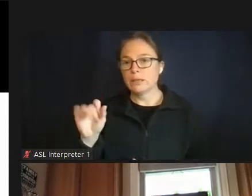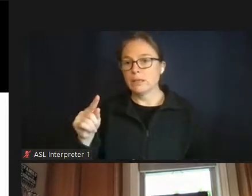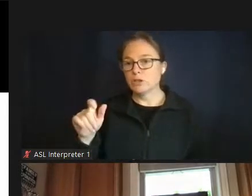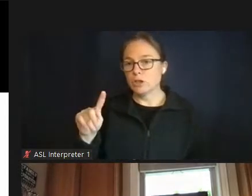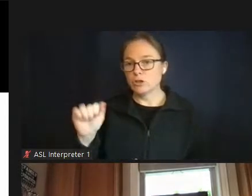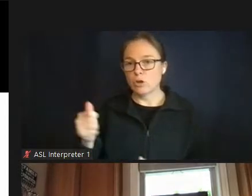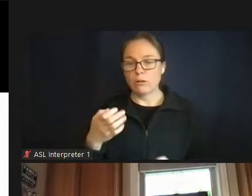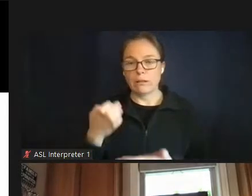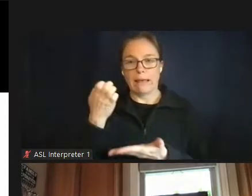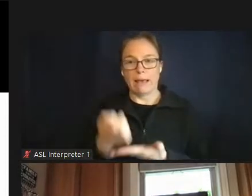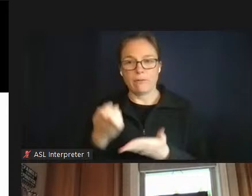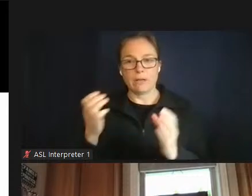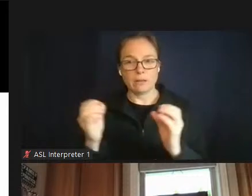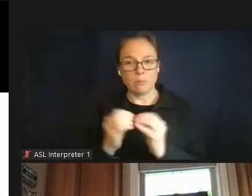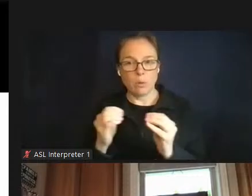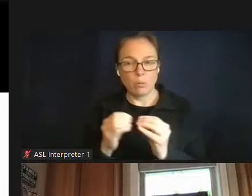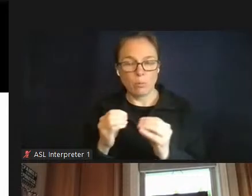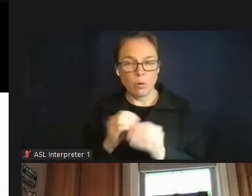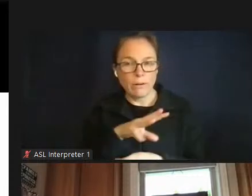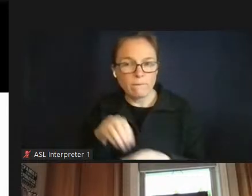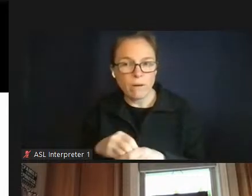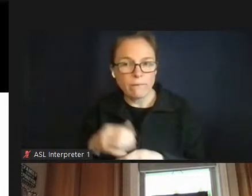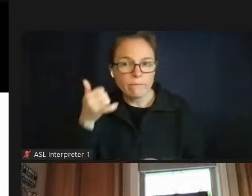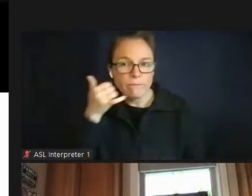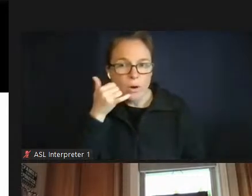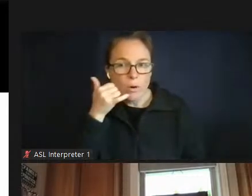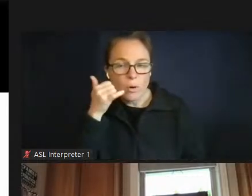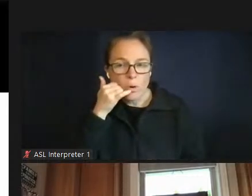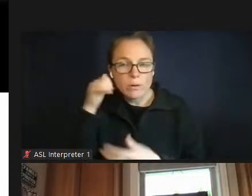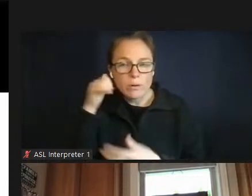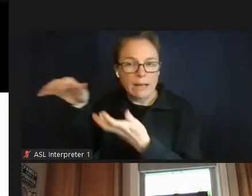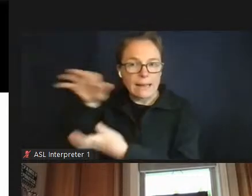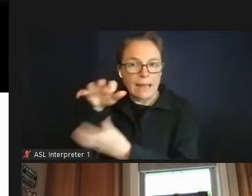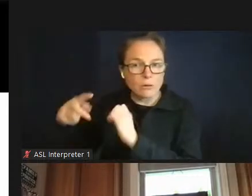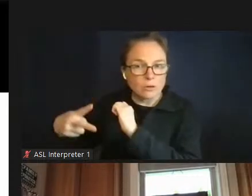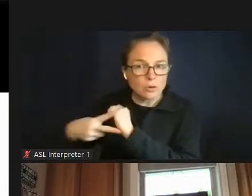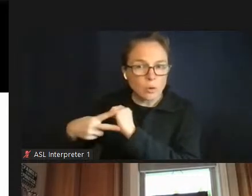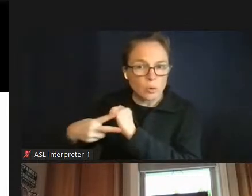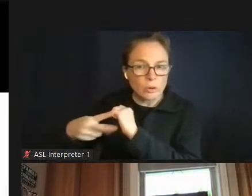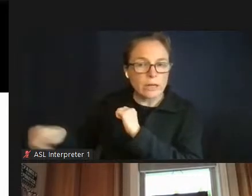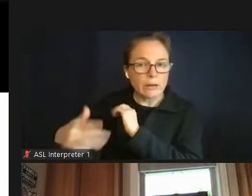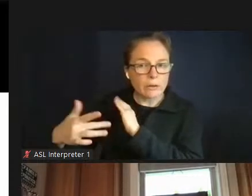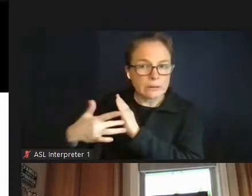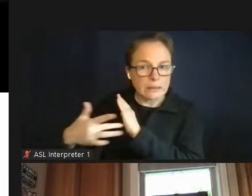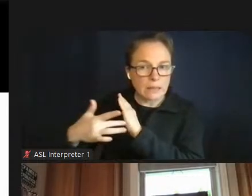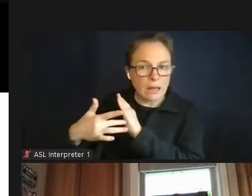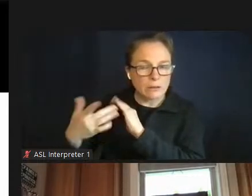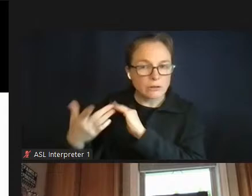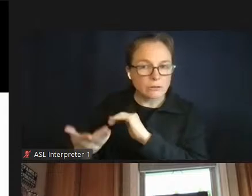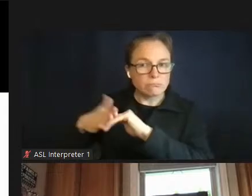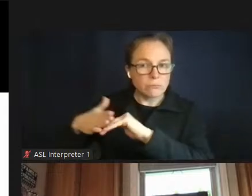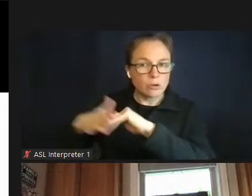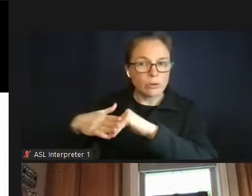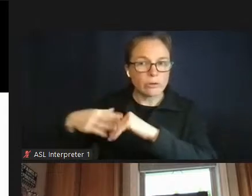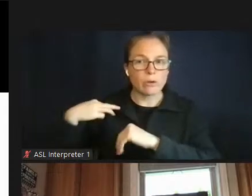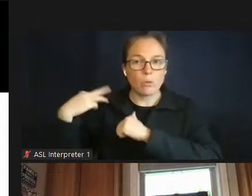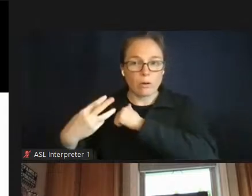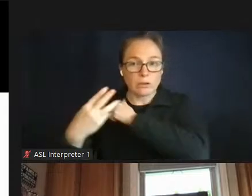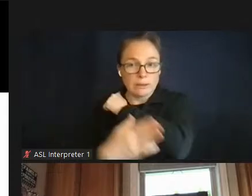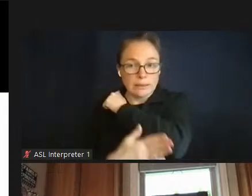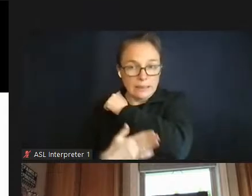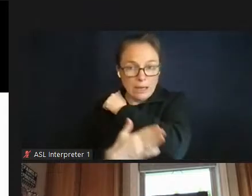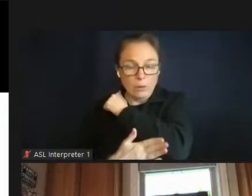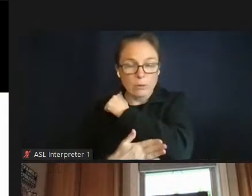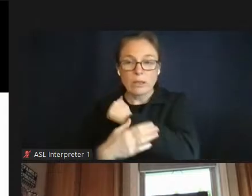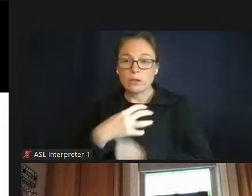more cases involve phones, cloud storage, or other digital materials. In addition, Washington County